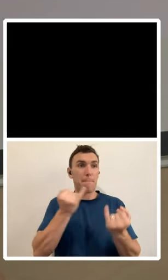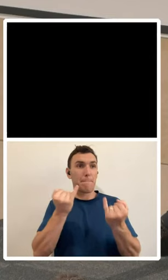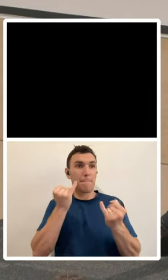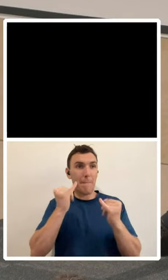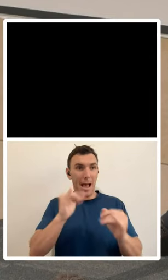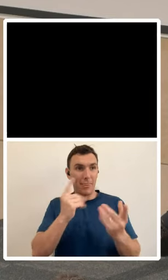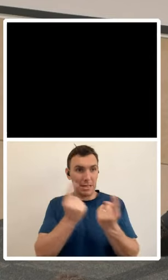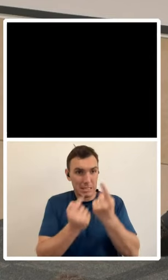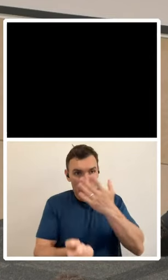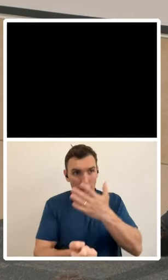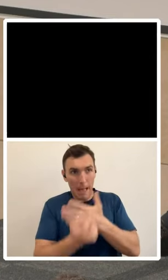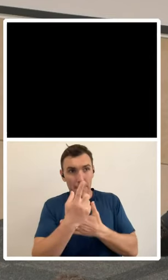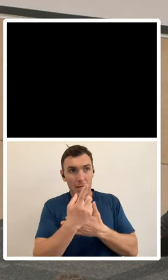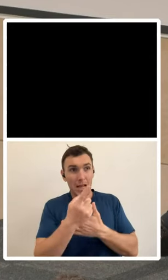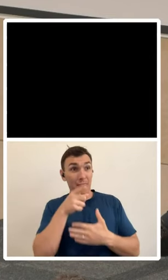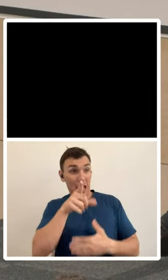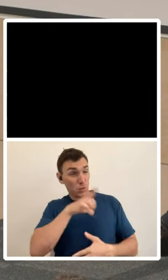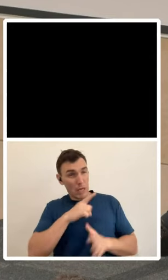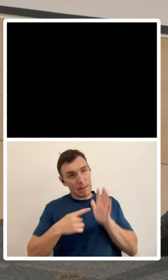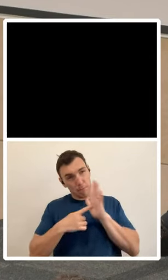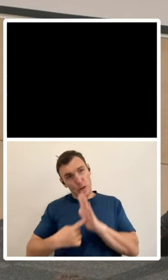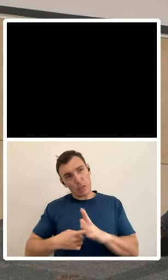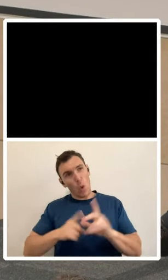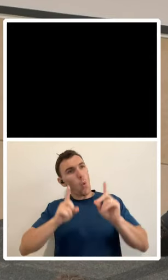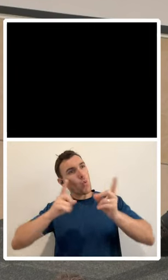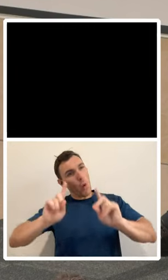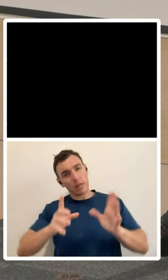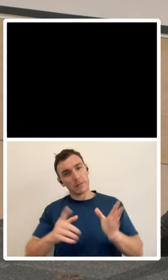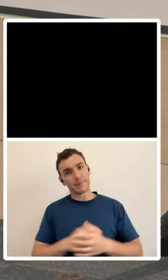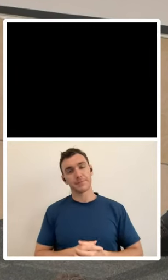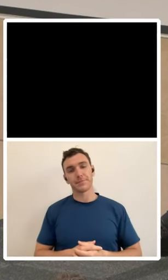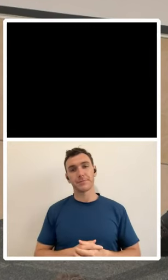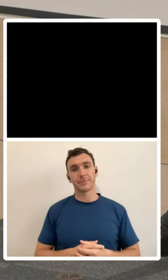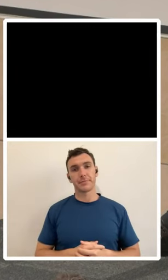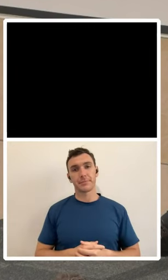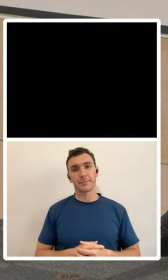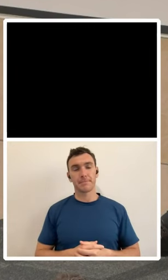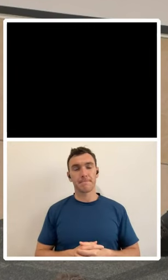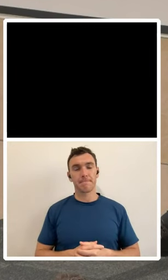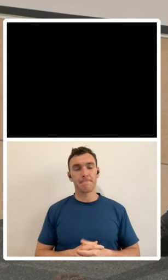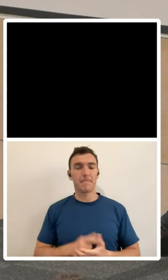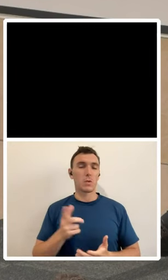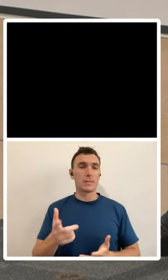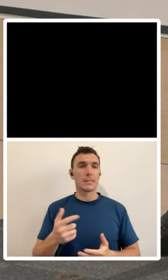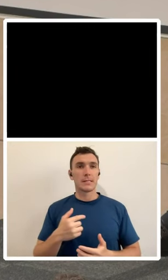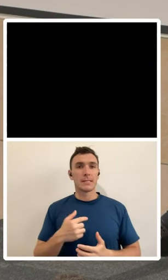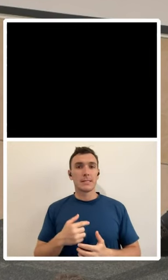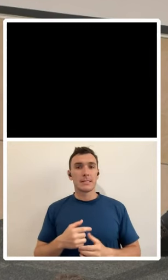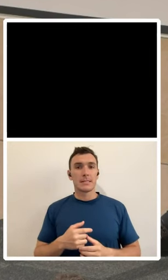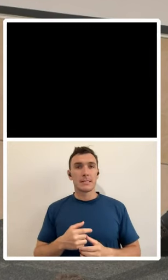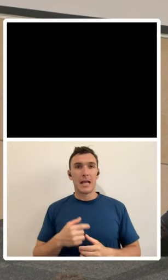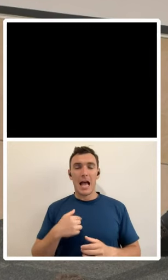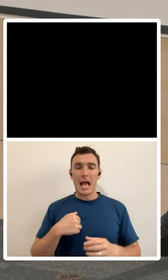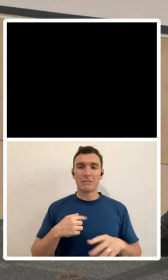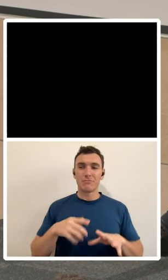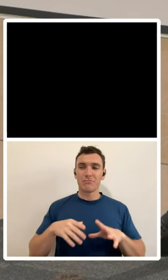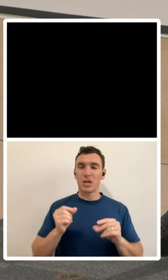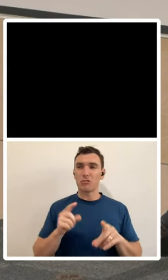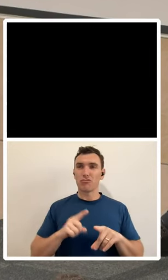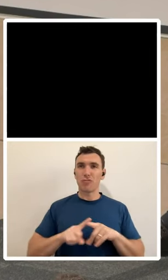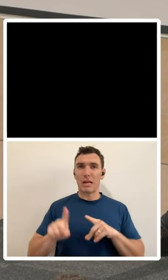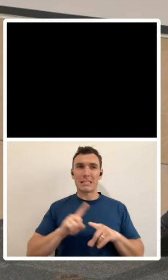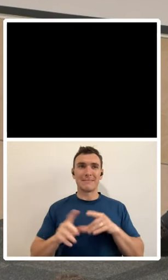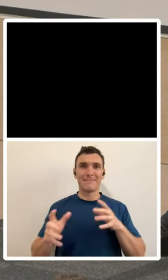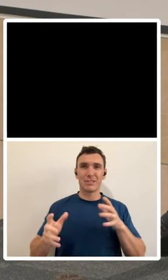So I start trying to like kick people around me, and I managed to get myself kicked over to Japan. Mm. And I grew